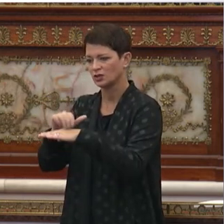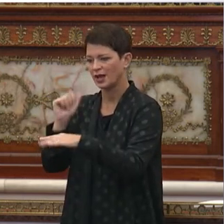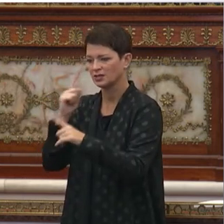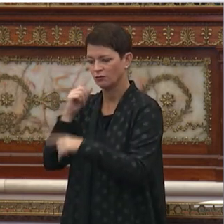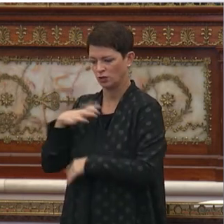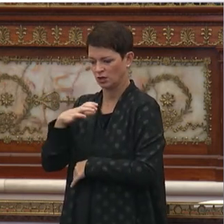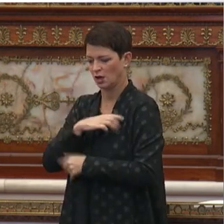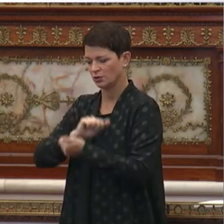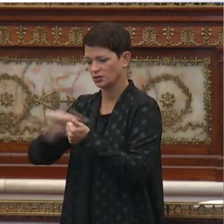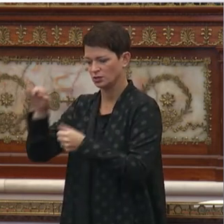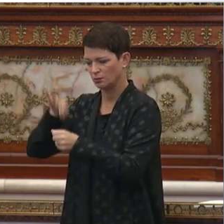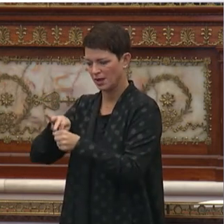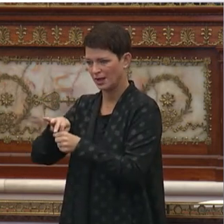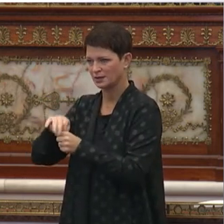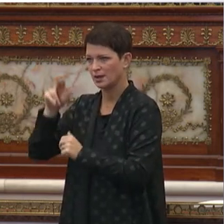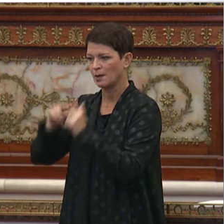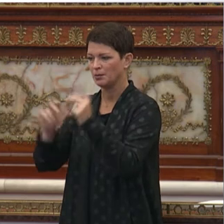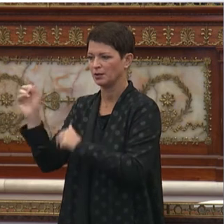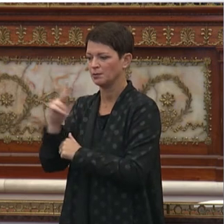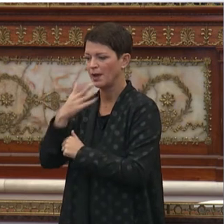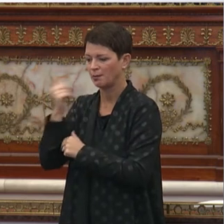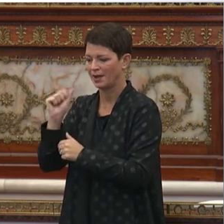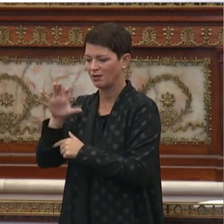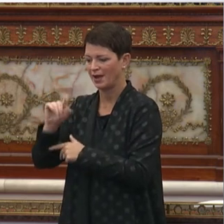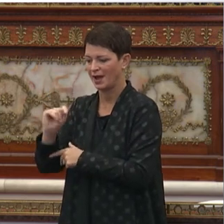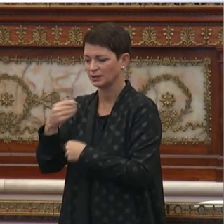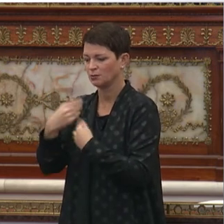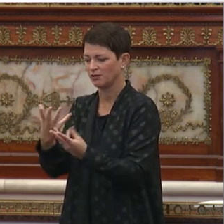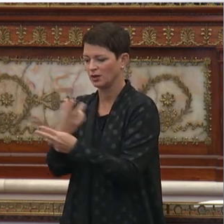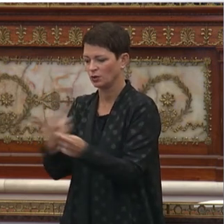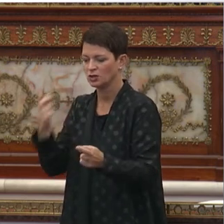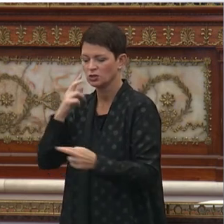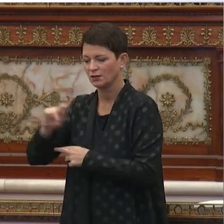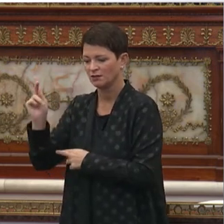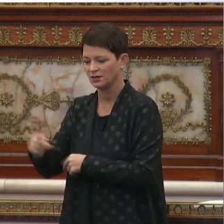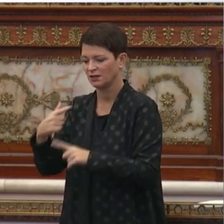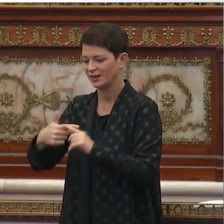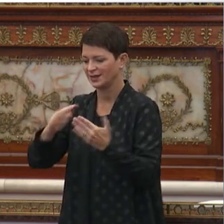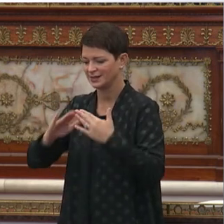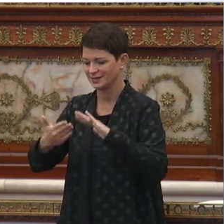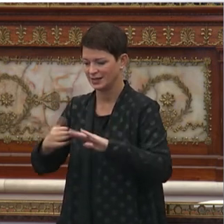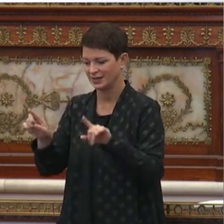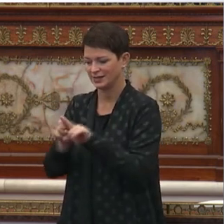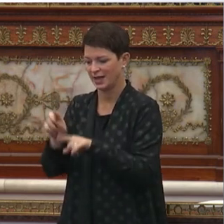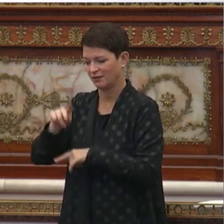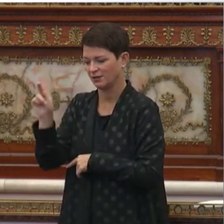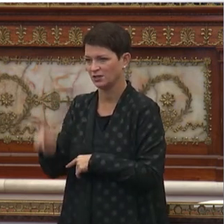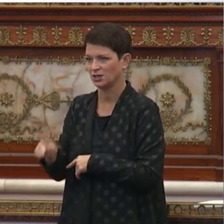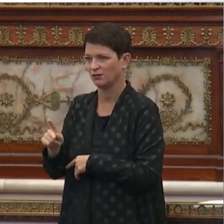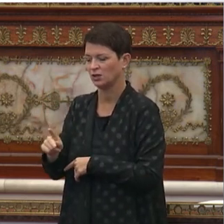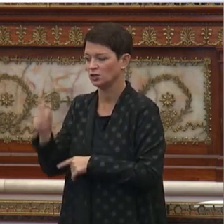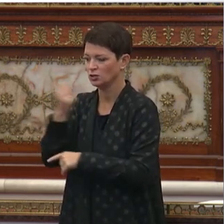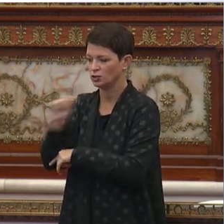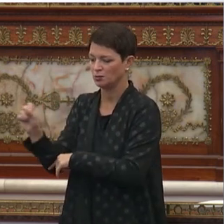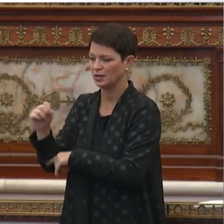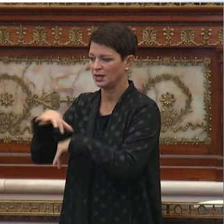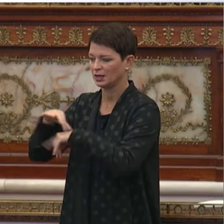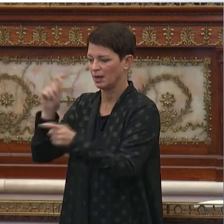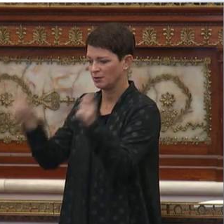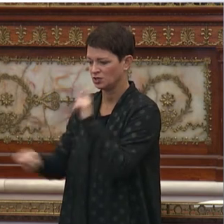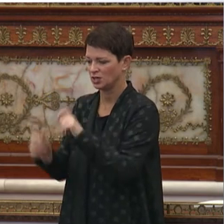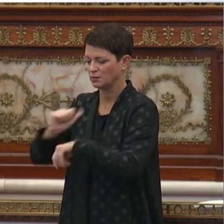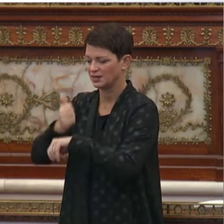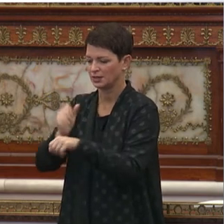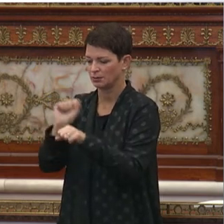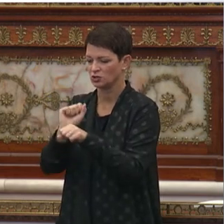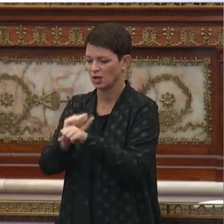Congress to pass the Build Back Better Act to provide resources to Philadelphia and cities like it to combat climate change while creating jobs